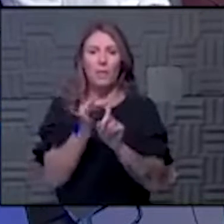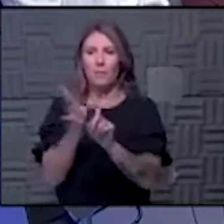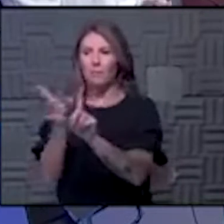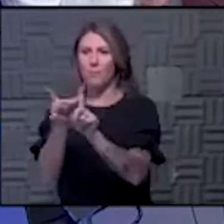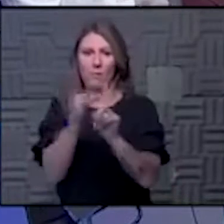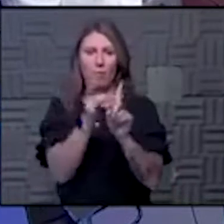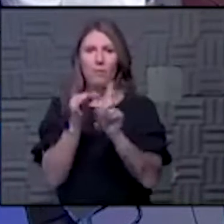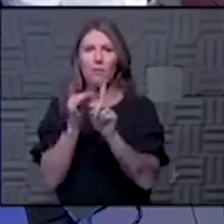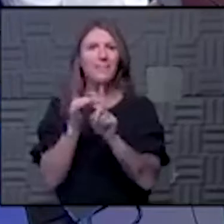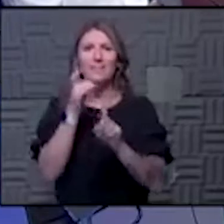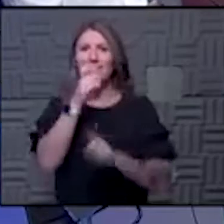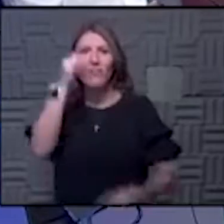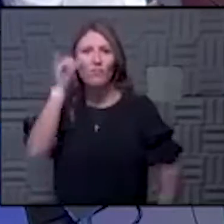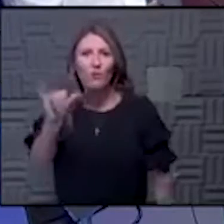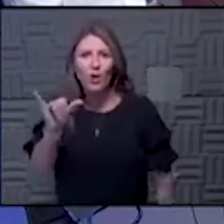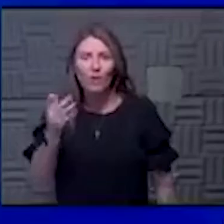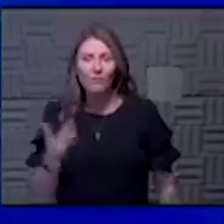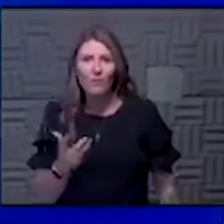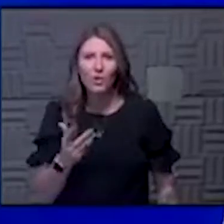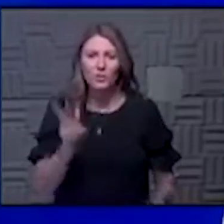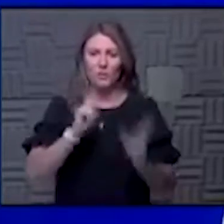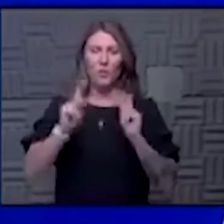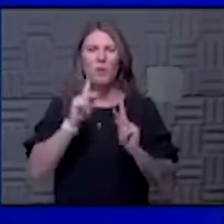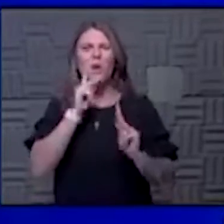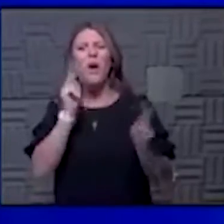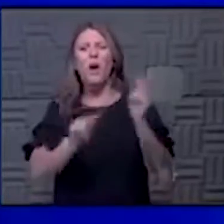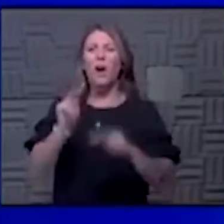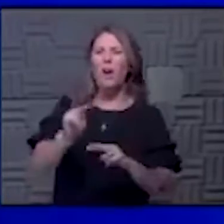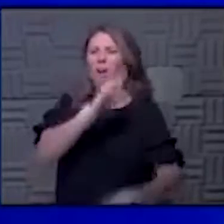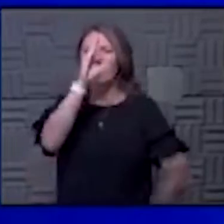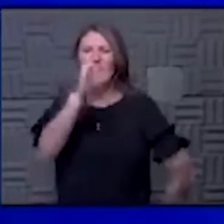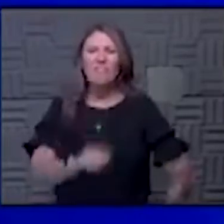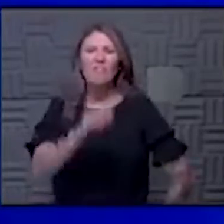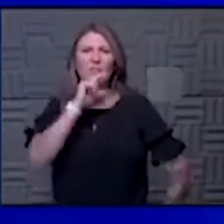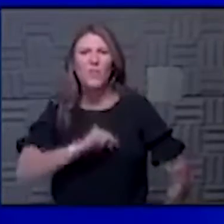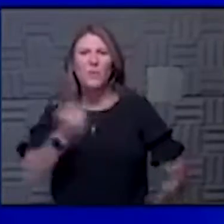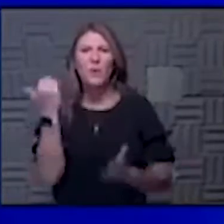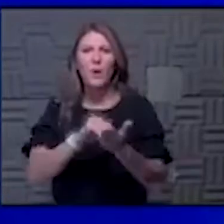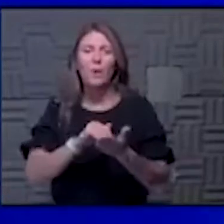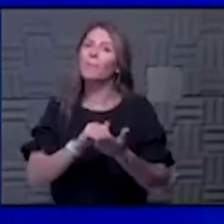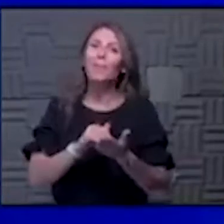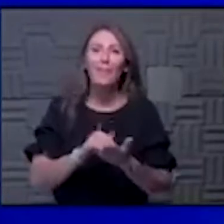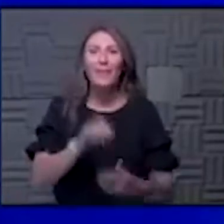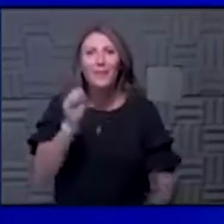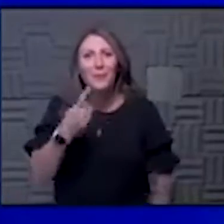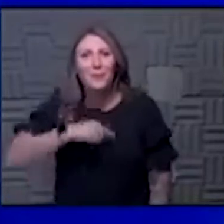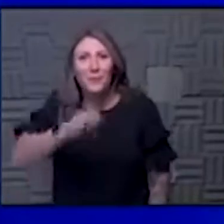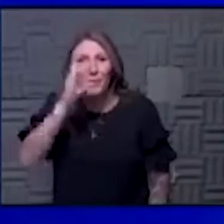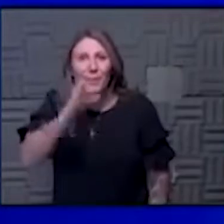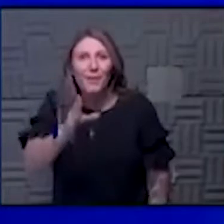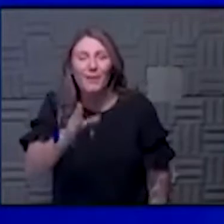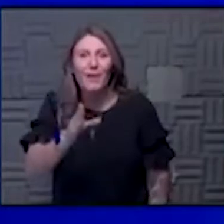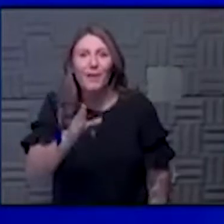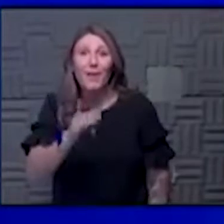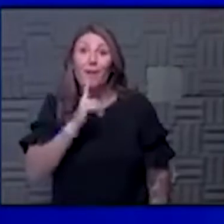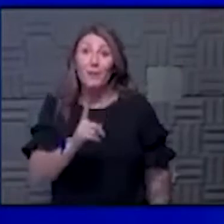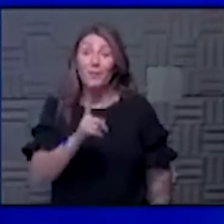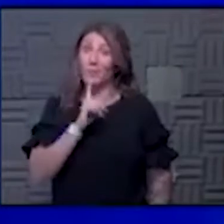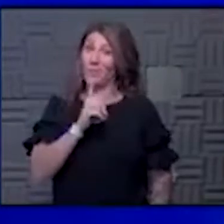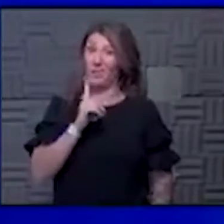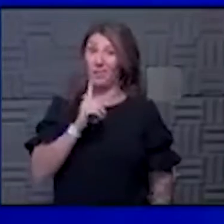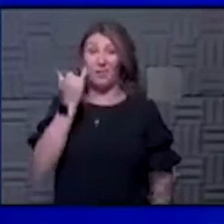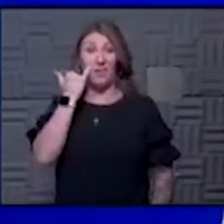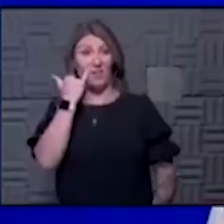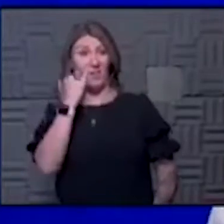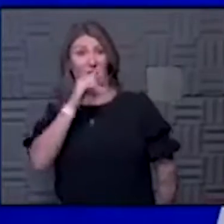is not forever. So people look at this and it's like, oh my gosh, we'll never have another Thanksgiving. Yes, we will. And the odds of us having a much better Thanksgiving as far as COVID